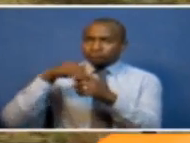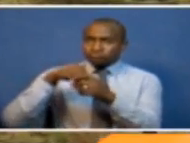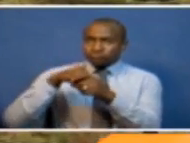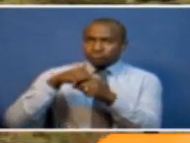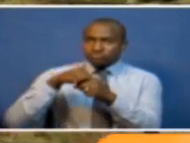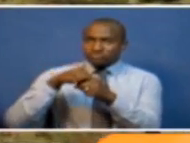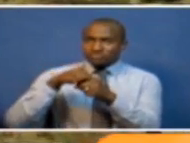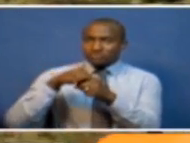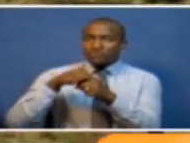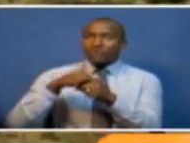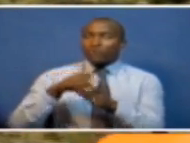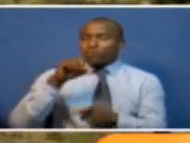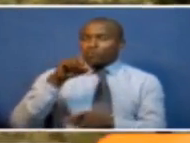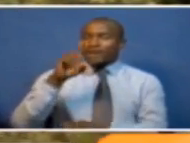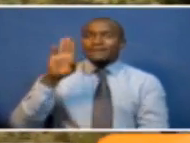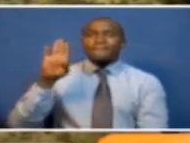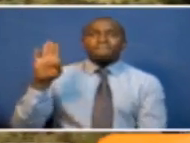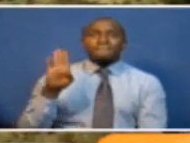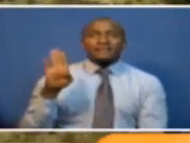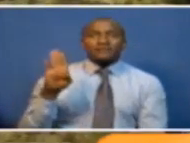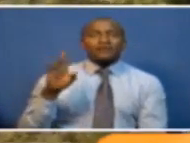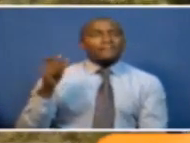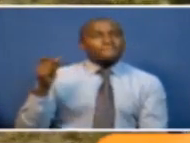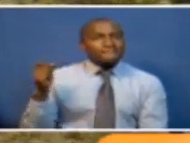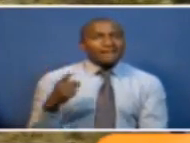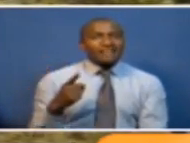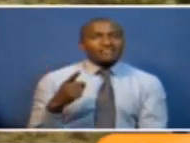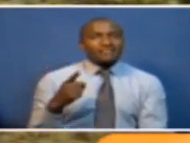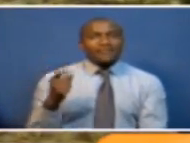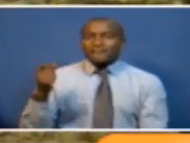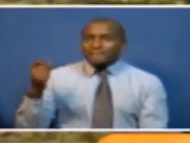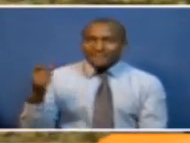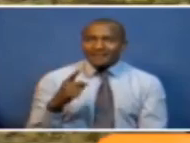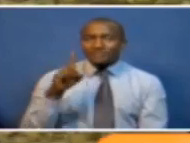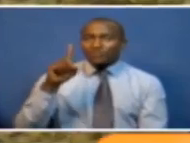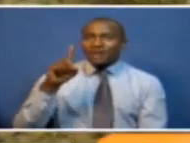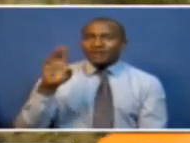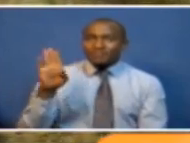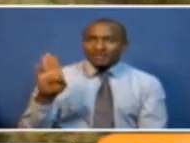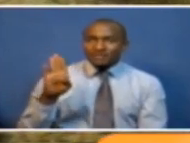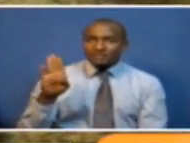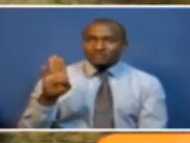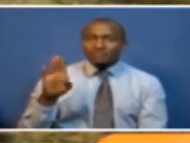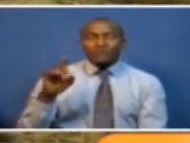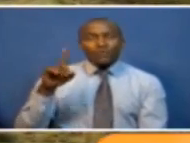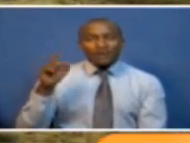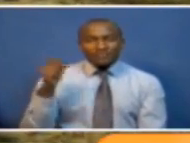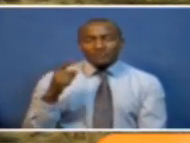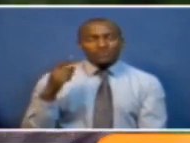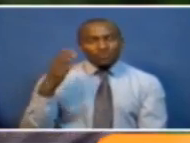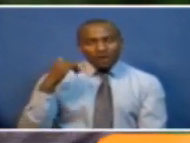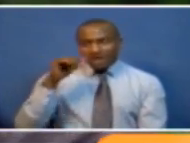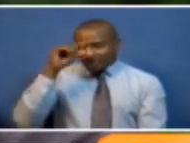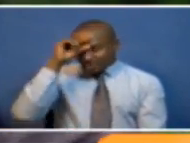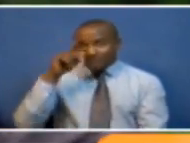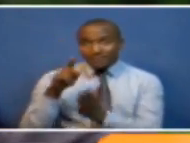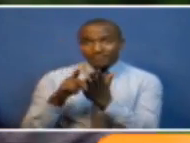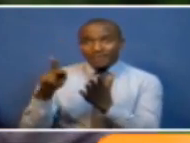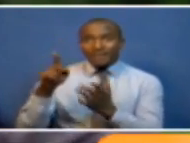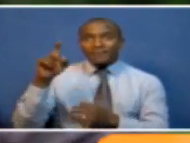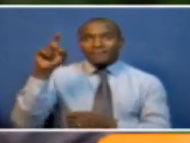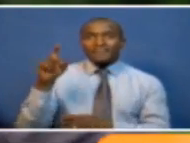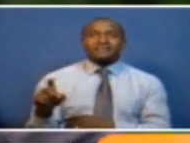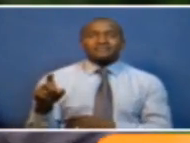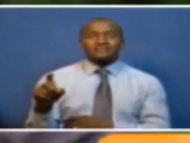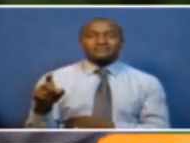whopping 1 billion shillings a month in what is known as payment obligations. As of